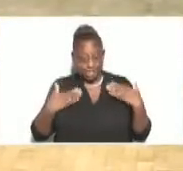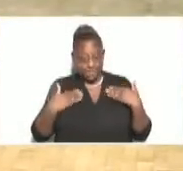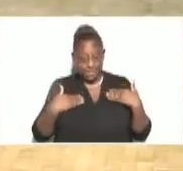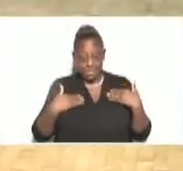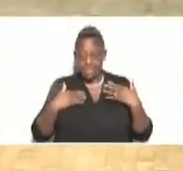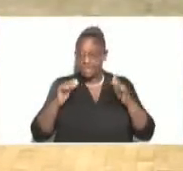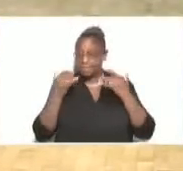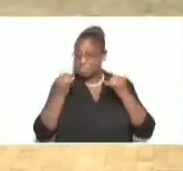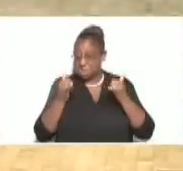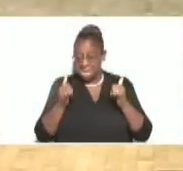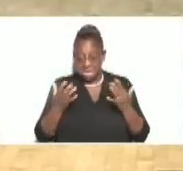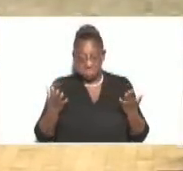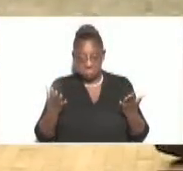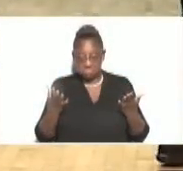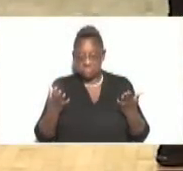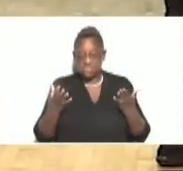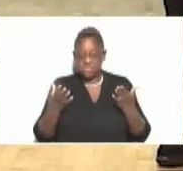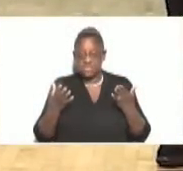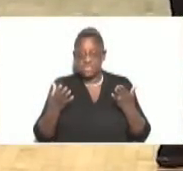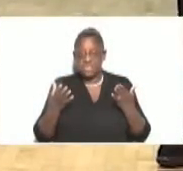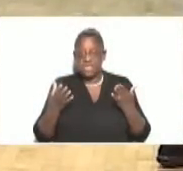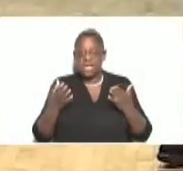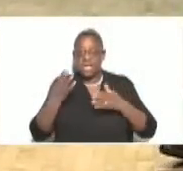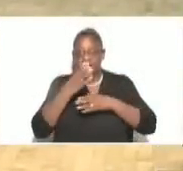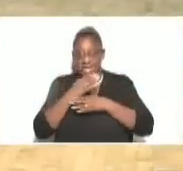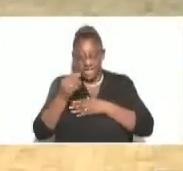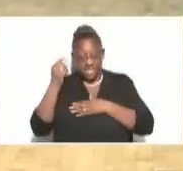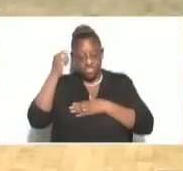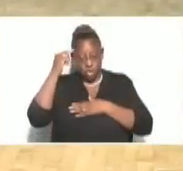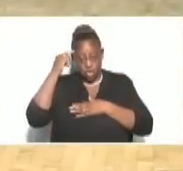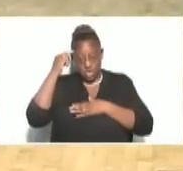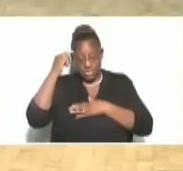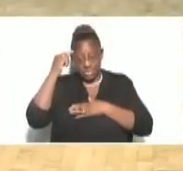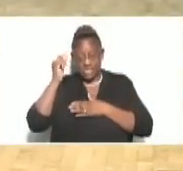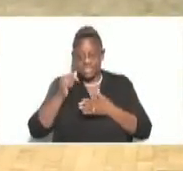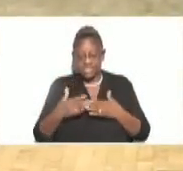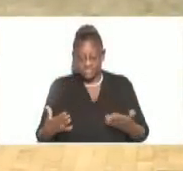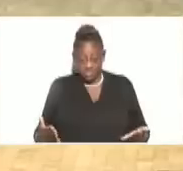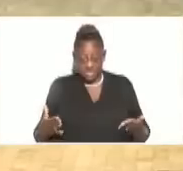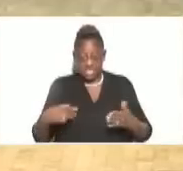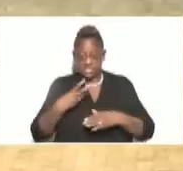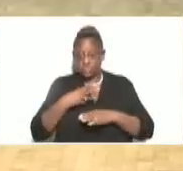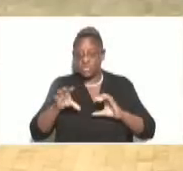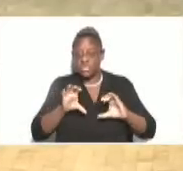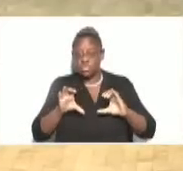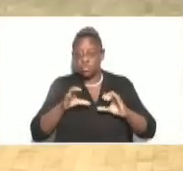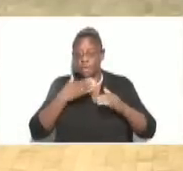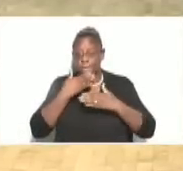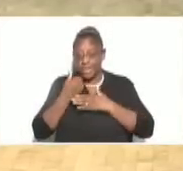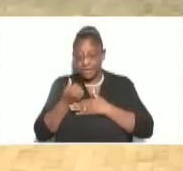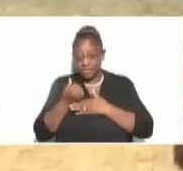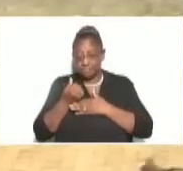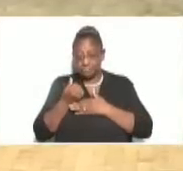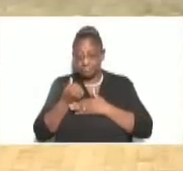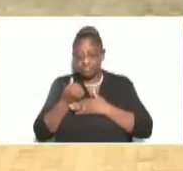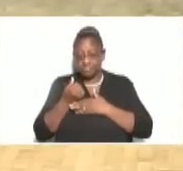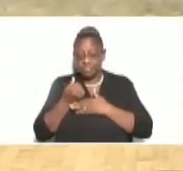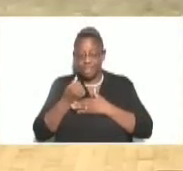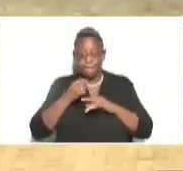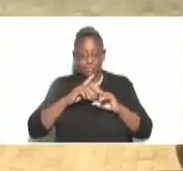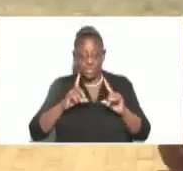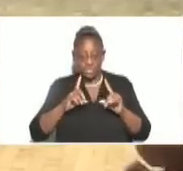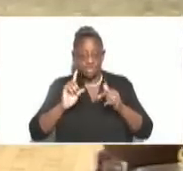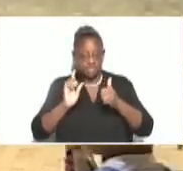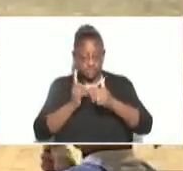way we played, and for obvious reasons. I really thought that there are some things that we could have done better, but I guess